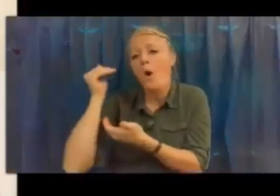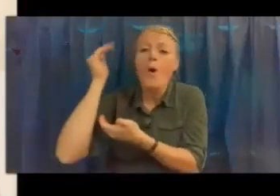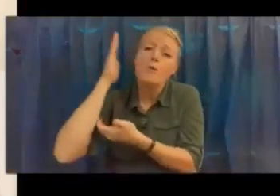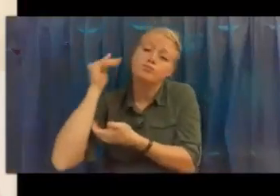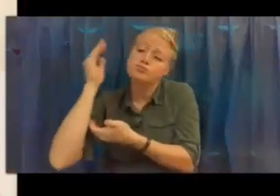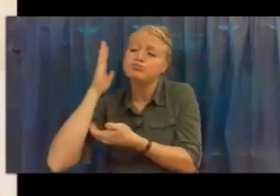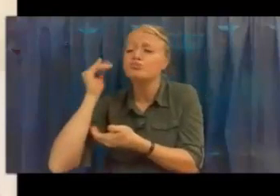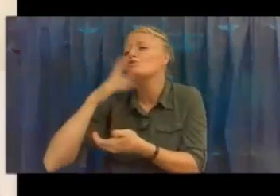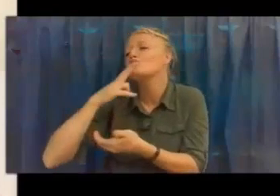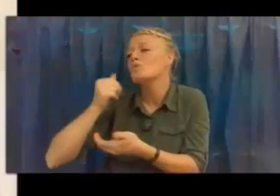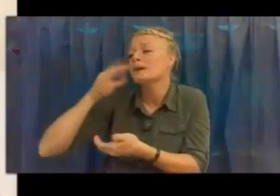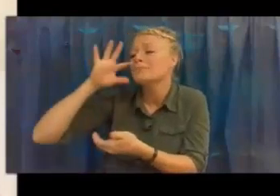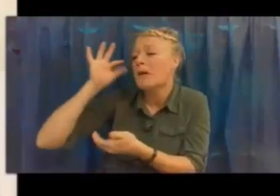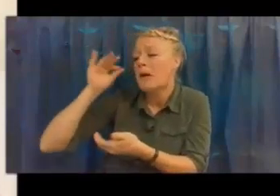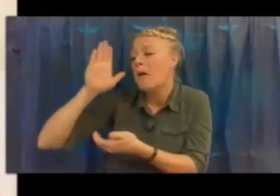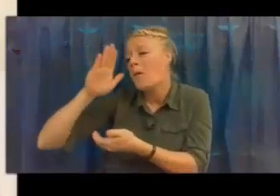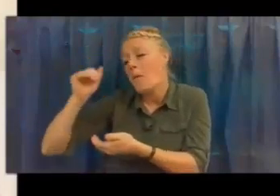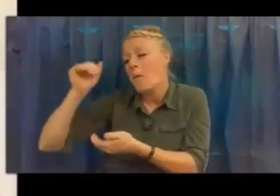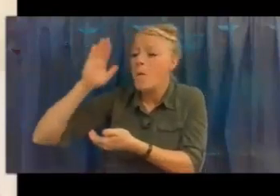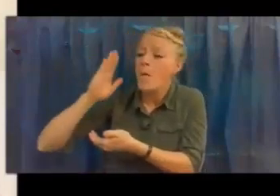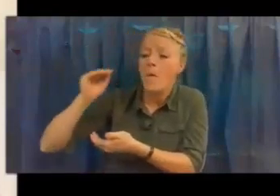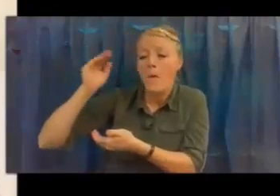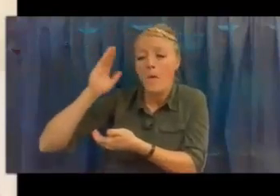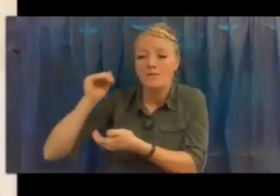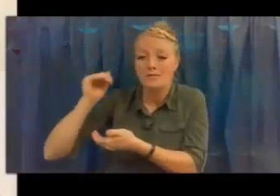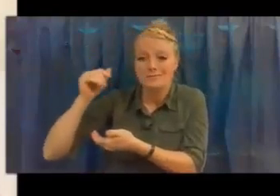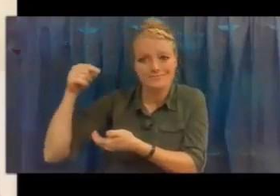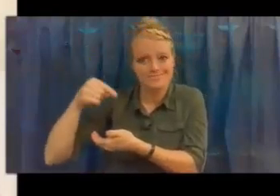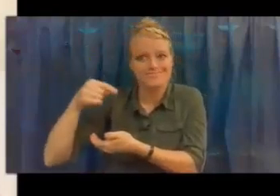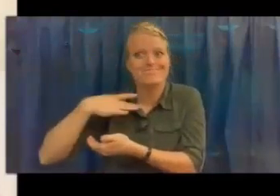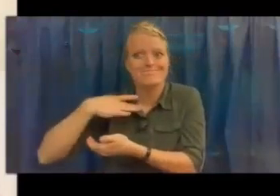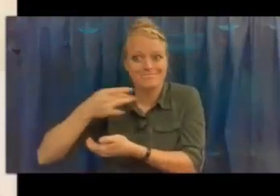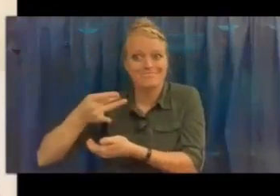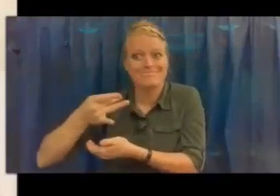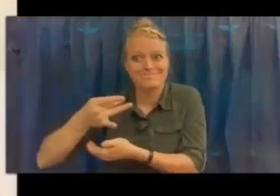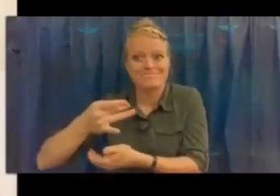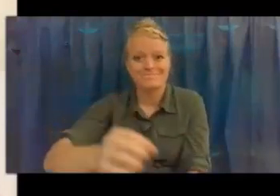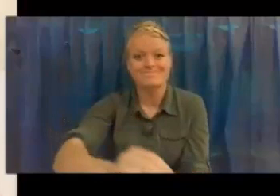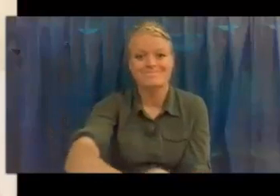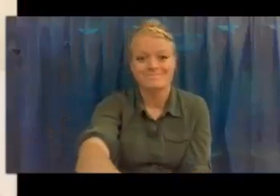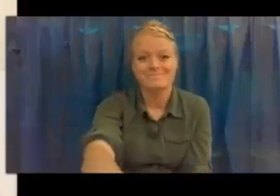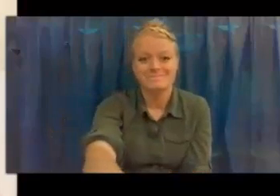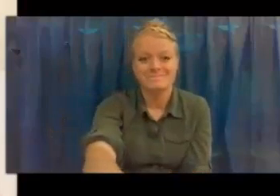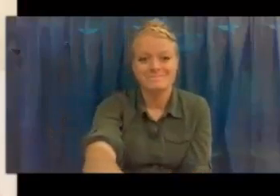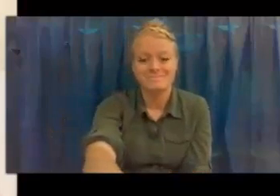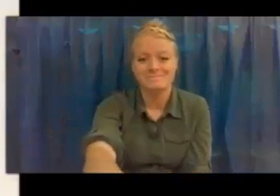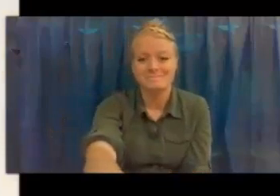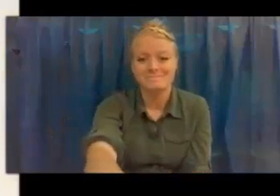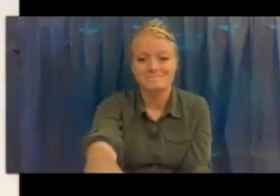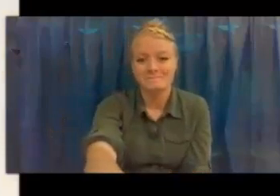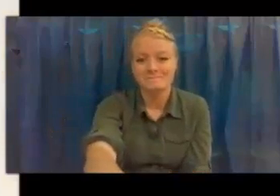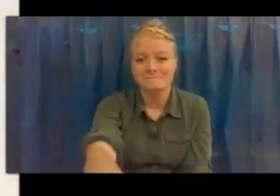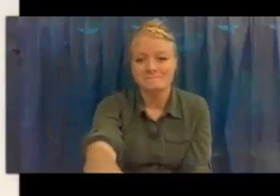be picked up and pet. Oh, sweet cat, I love you. The cats